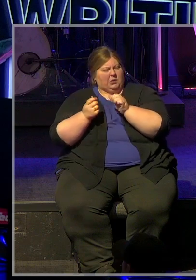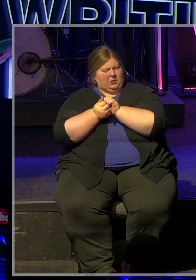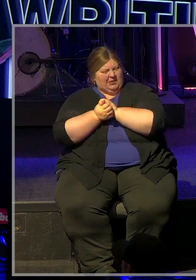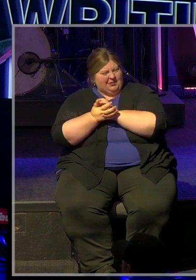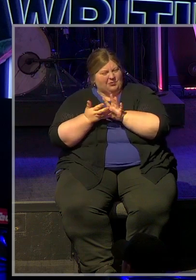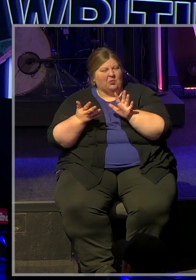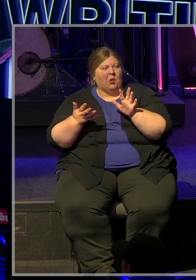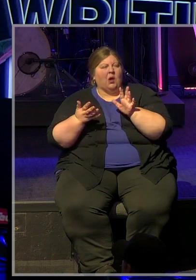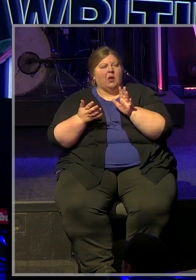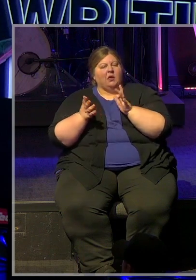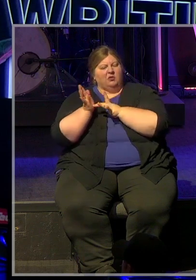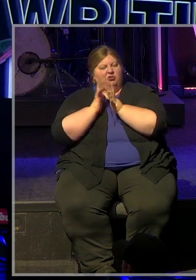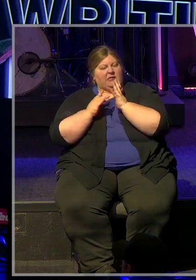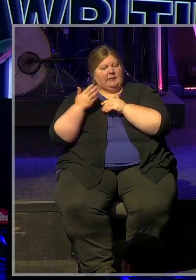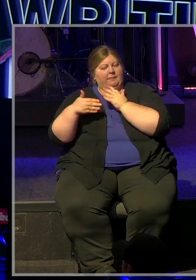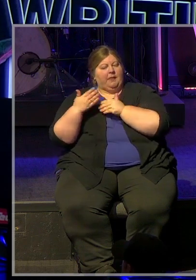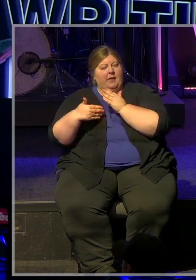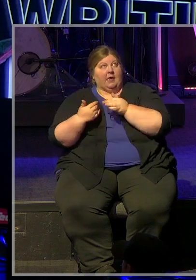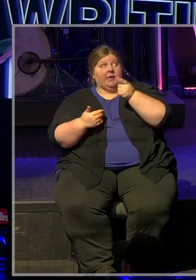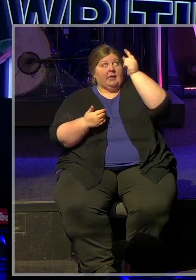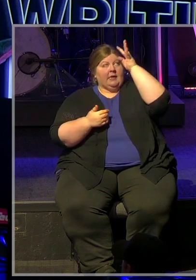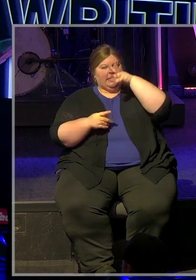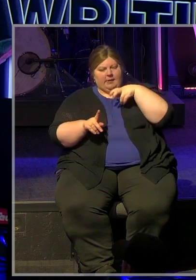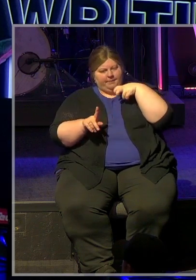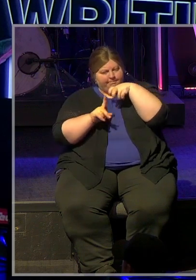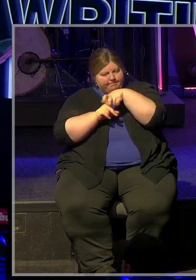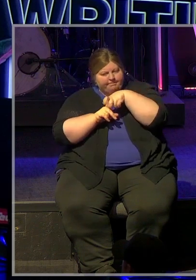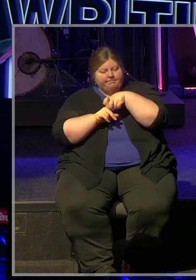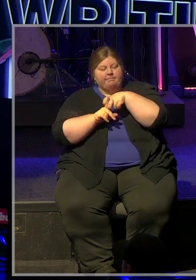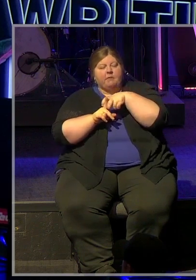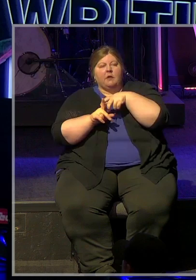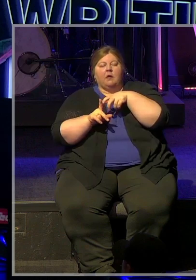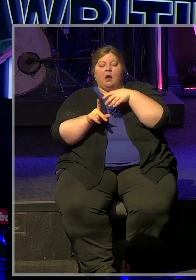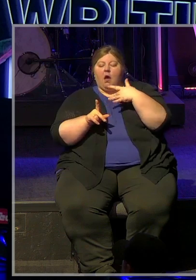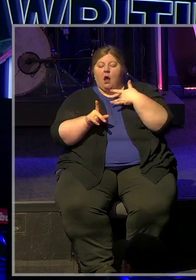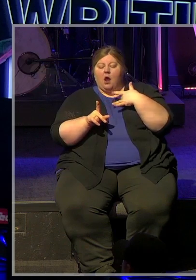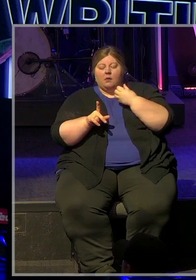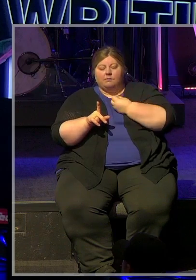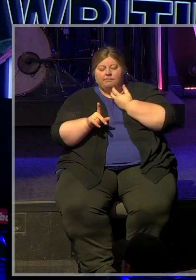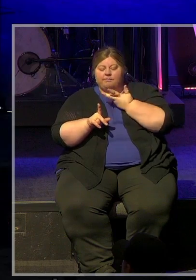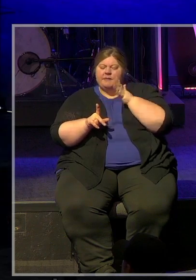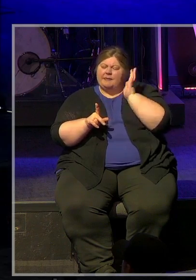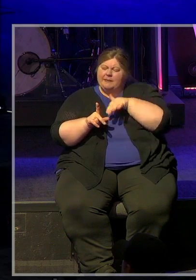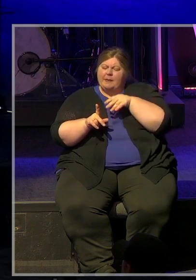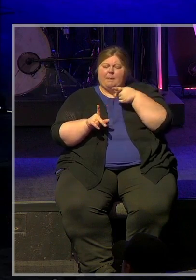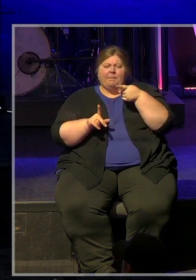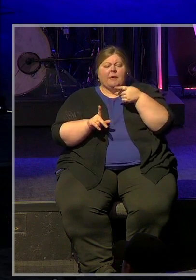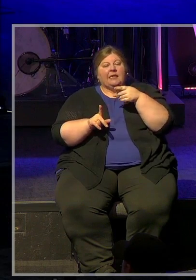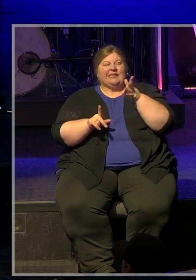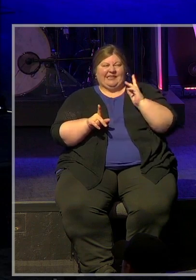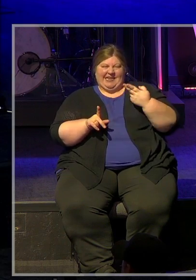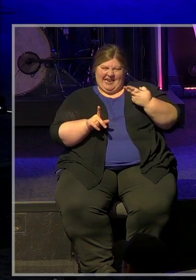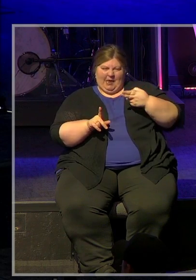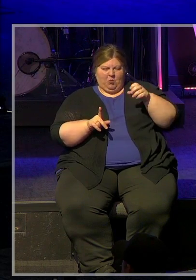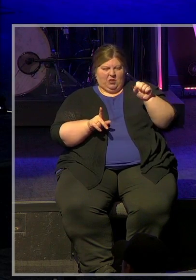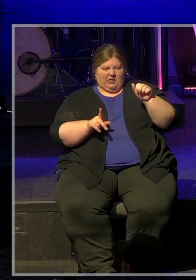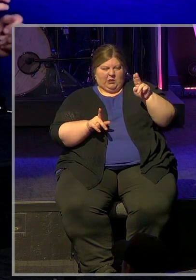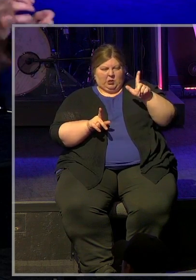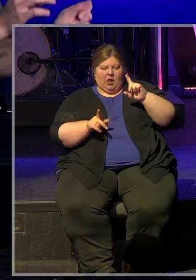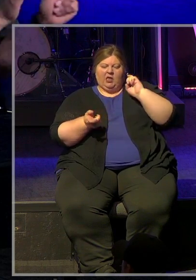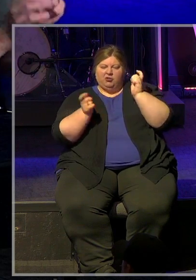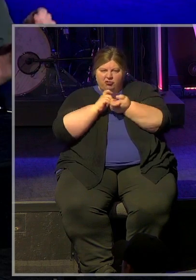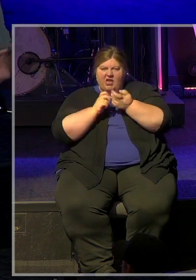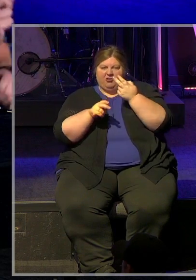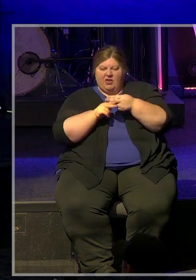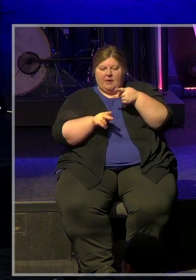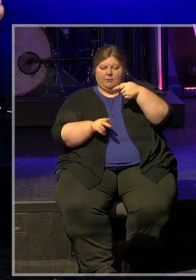that Jesus started, and God actually got a hold of his life. He got a hold of his heart, and he said, Paul, his name was Saul. He changed it to Paul. He says,